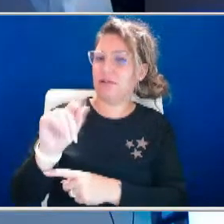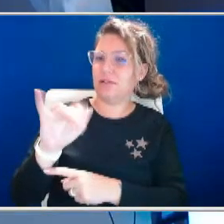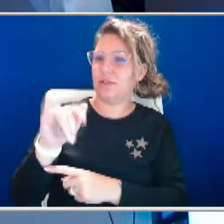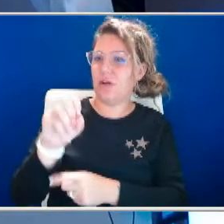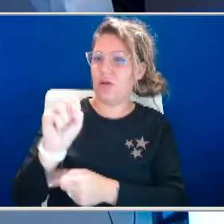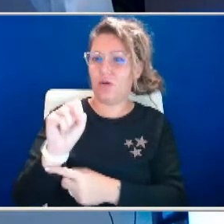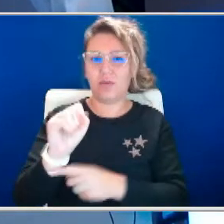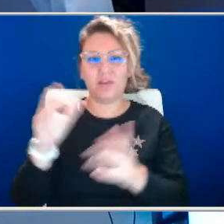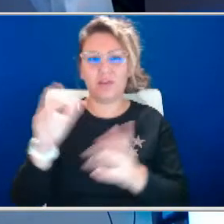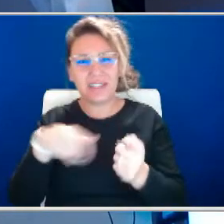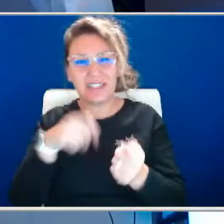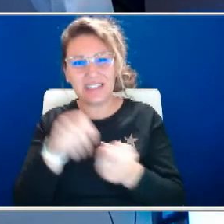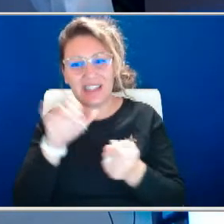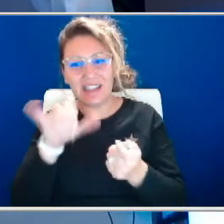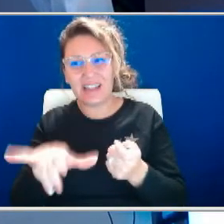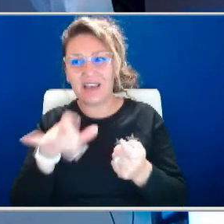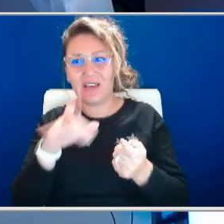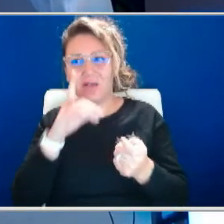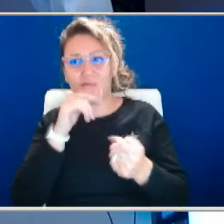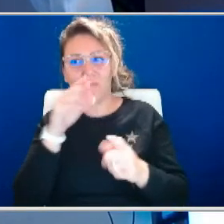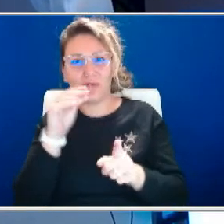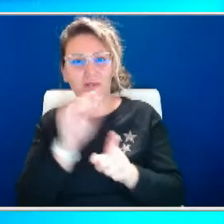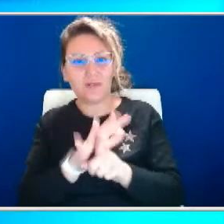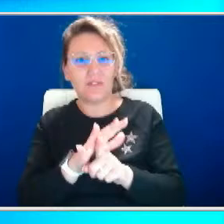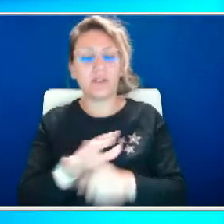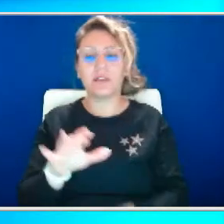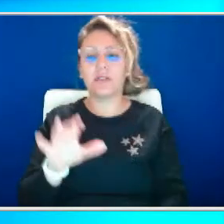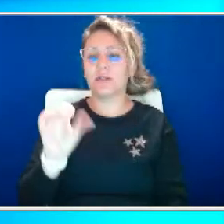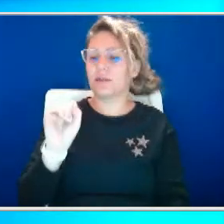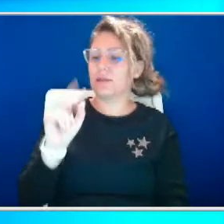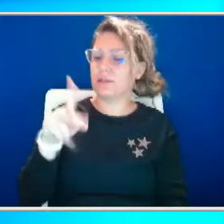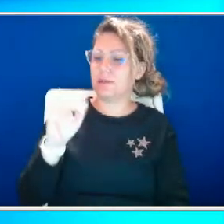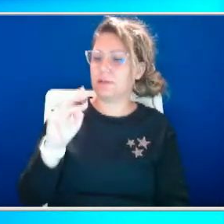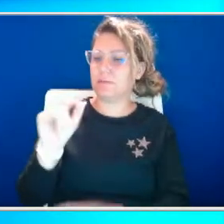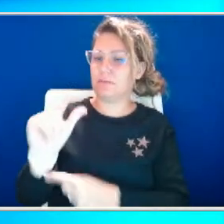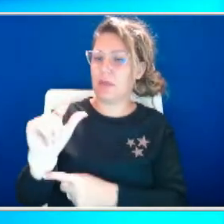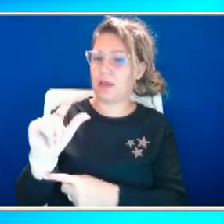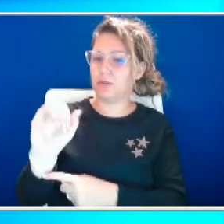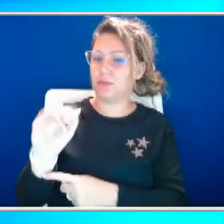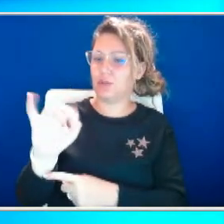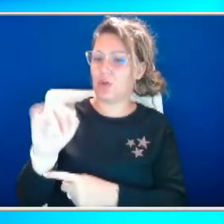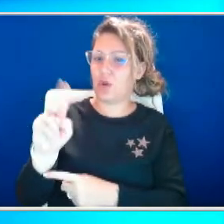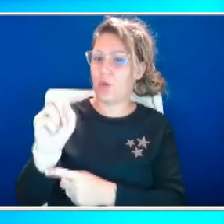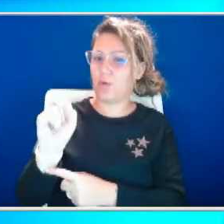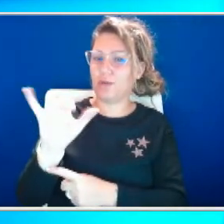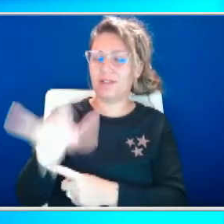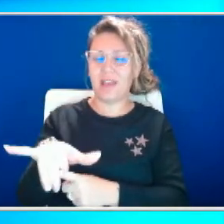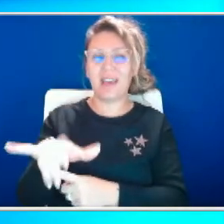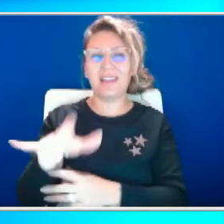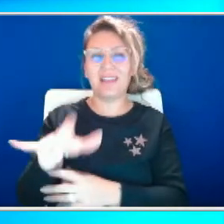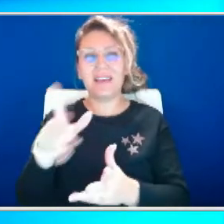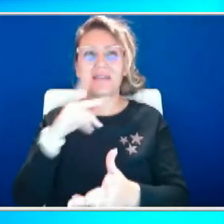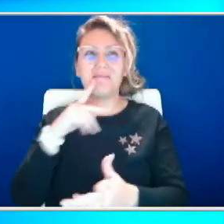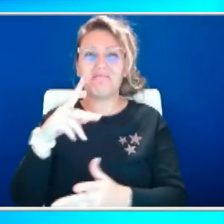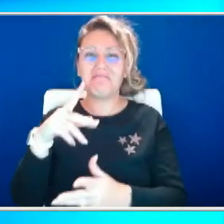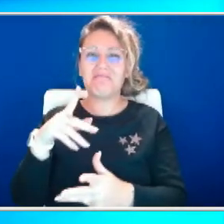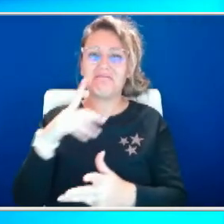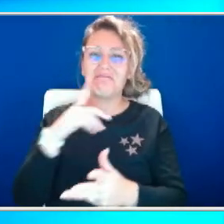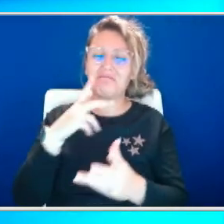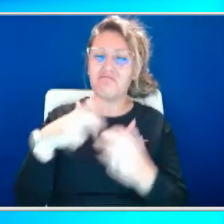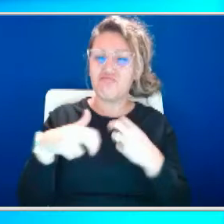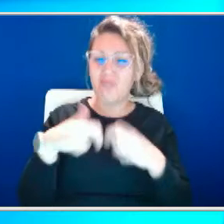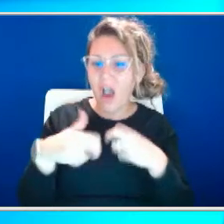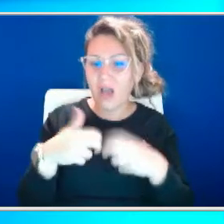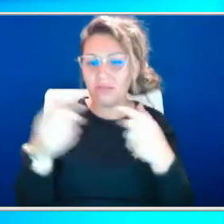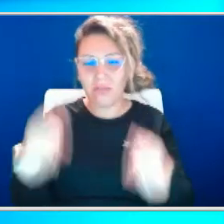that, and who does that affect? Spinal stenosis is, again, another very common kind of pathology or a problem that people develop in their lower